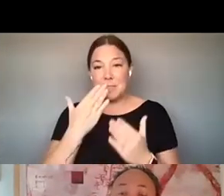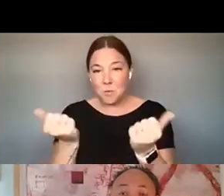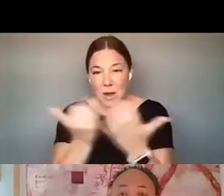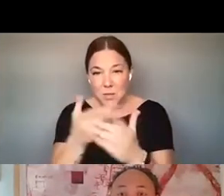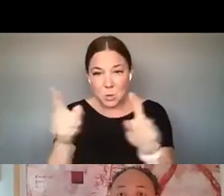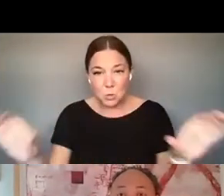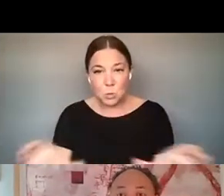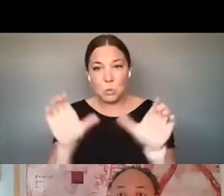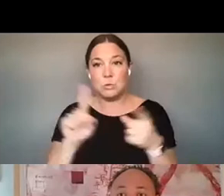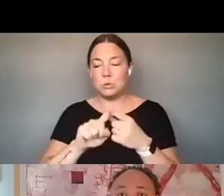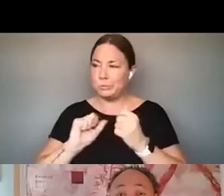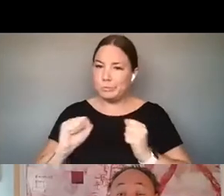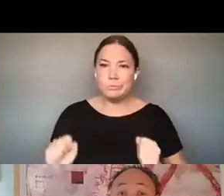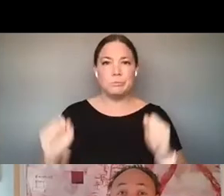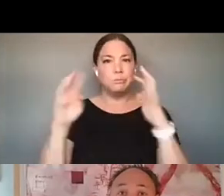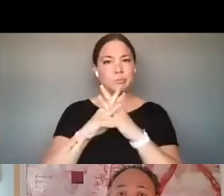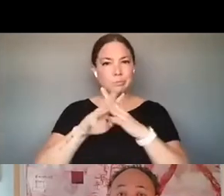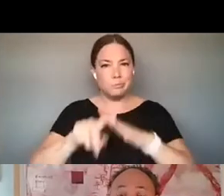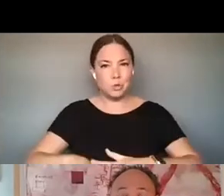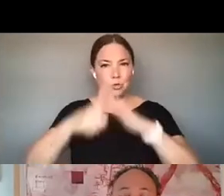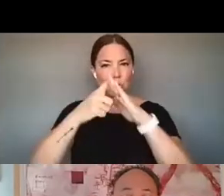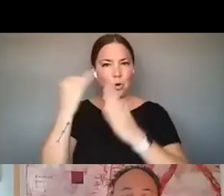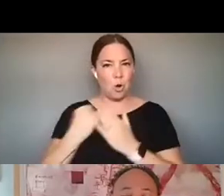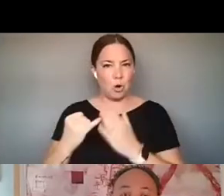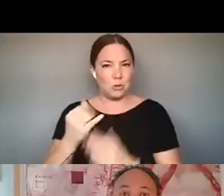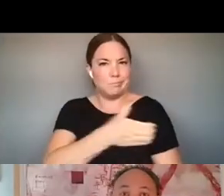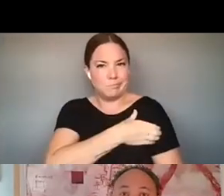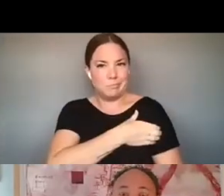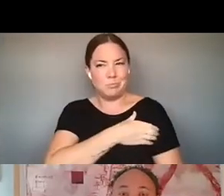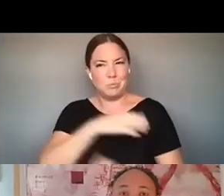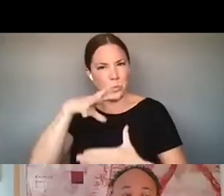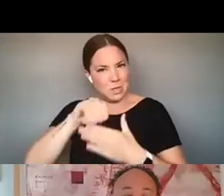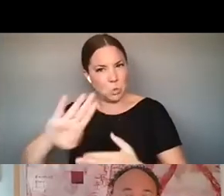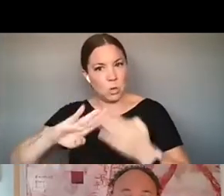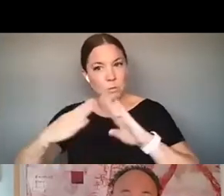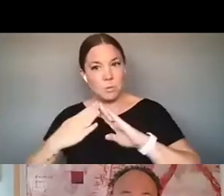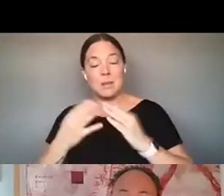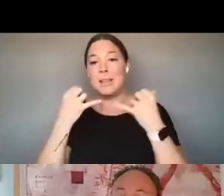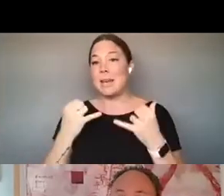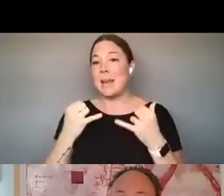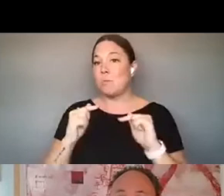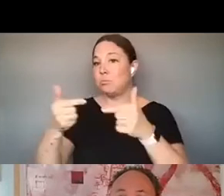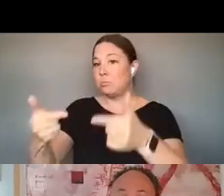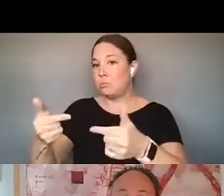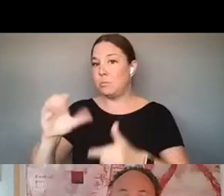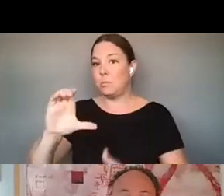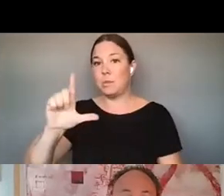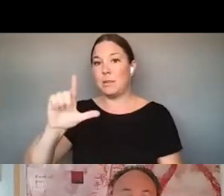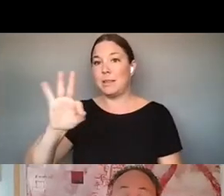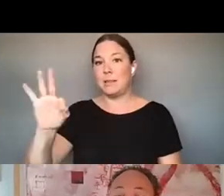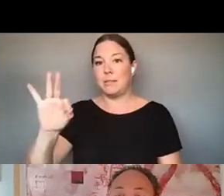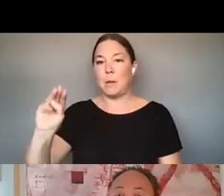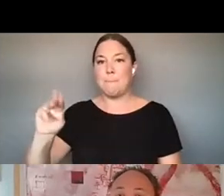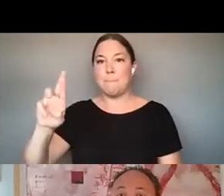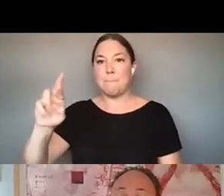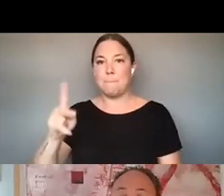to activate the power of the arts in your community. And at this time, I'm pleased to turn it over to Cliff Murphy, the